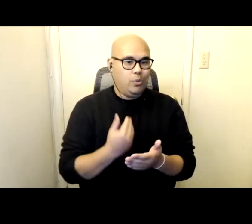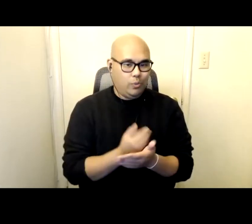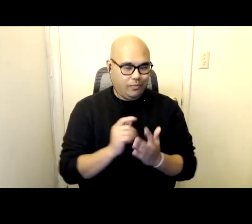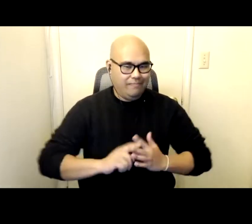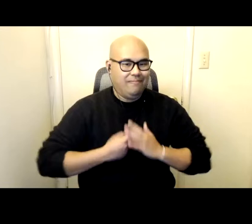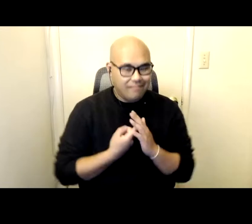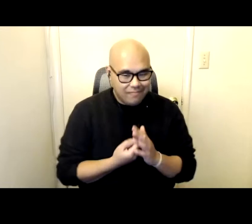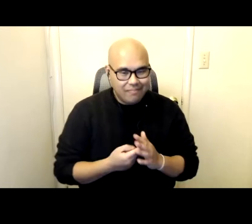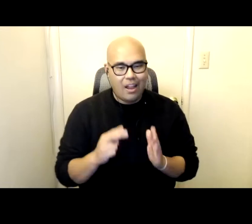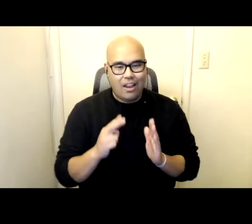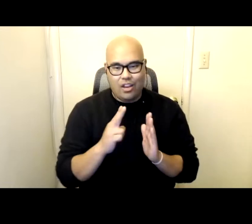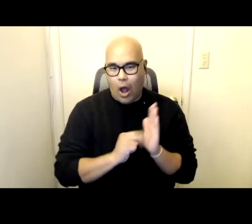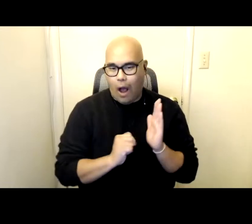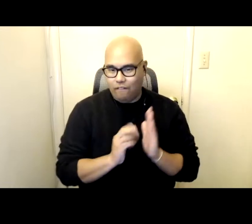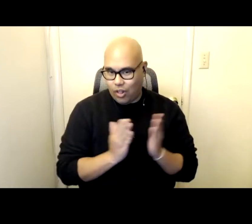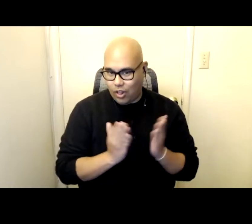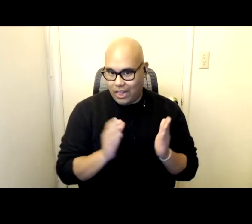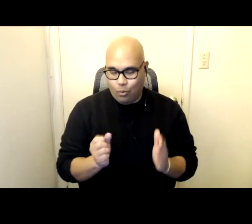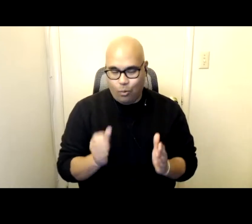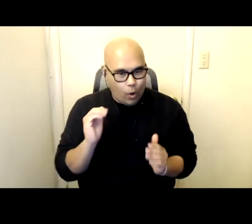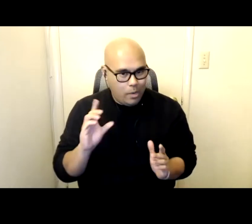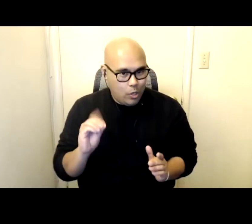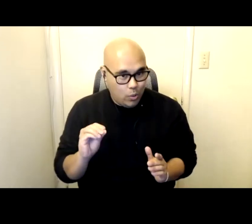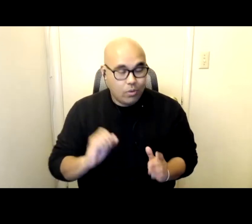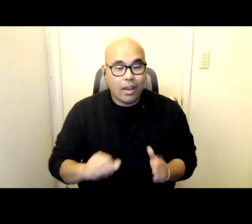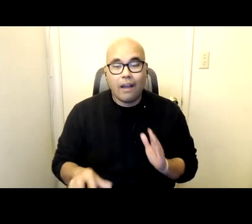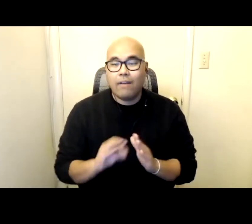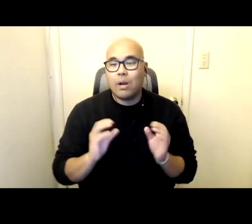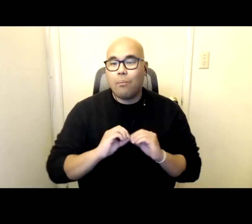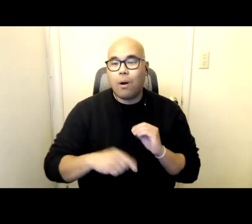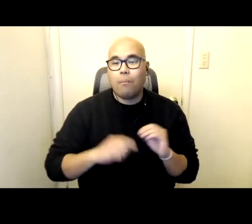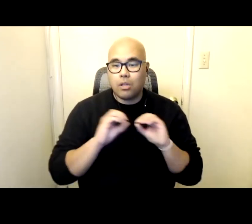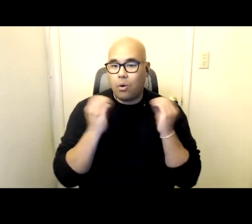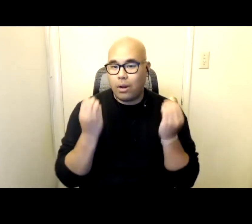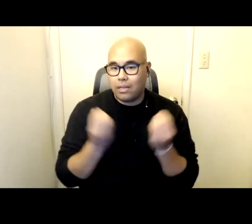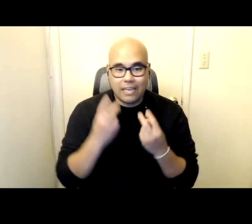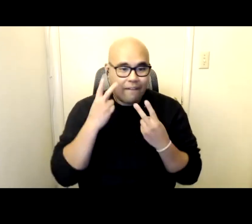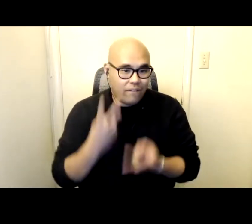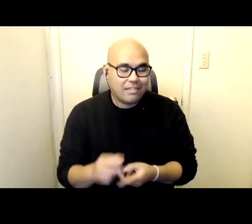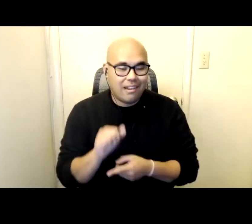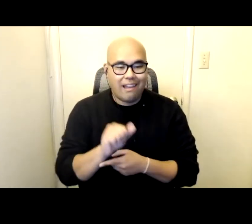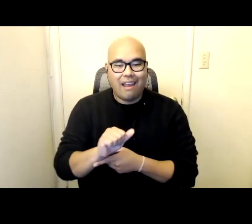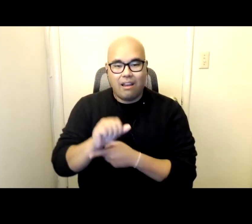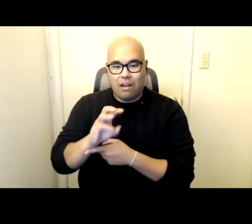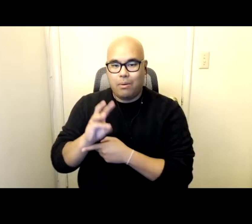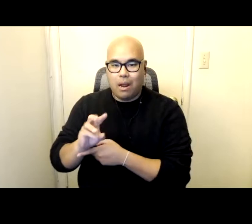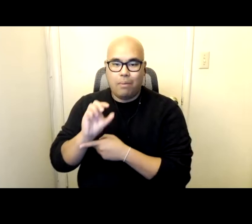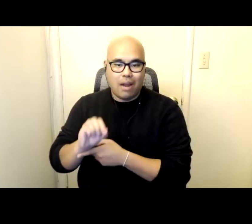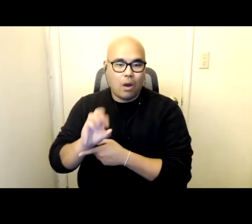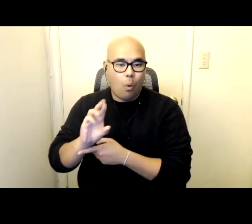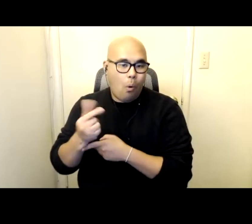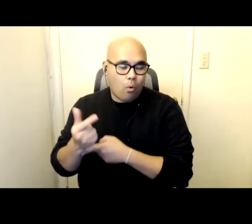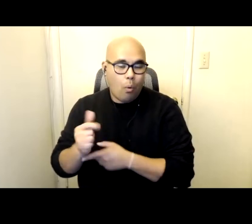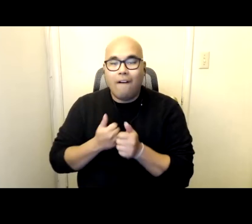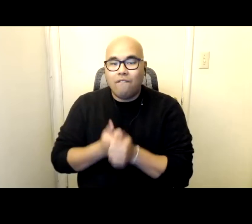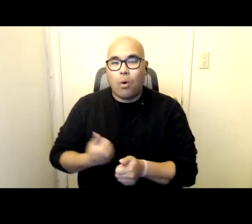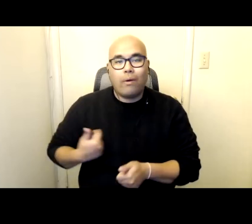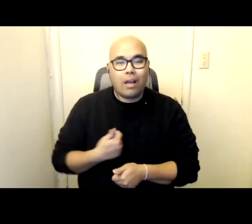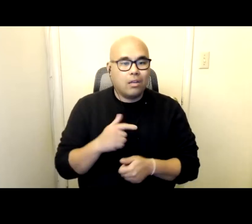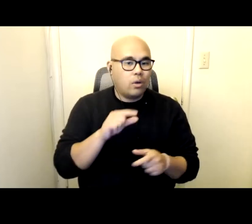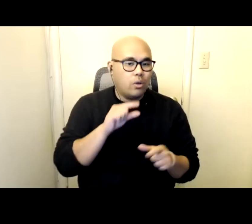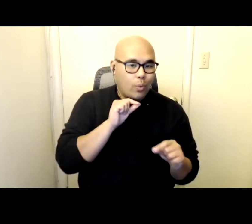do. You can find out more about the organization by visiting us at aaww.org or following us on